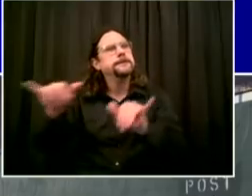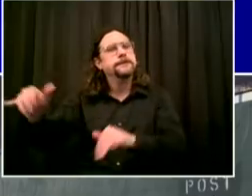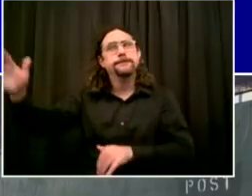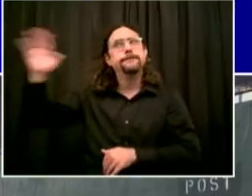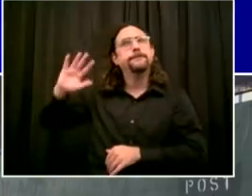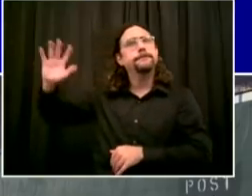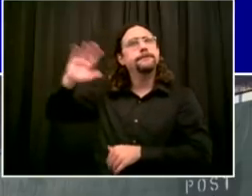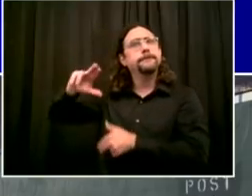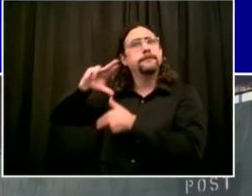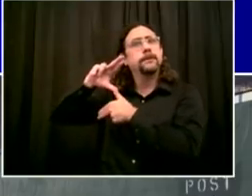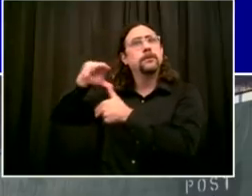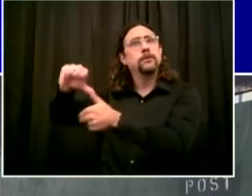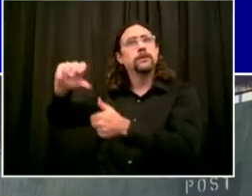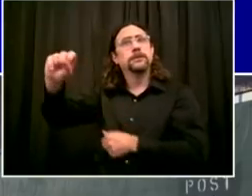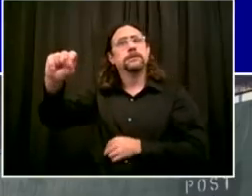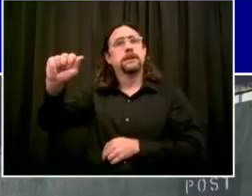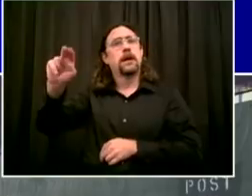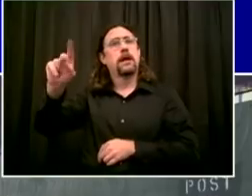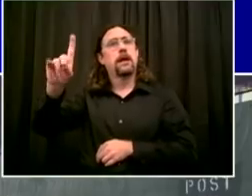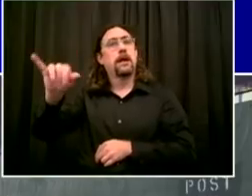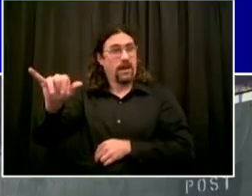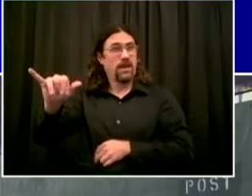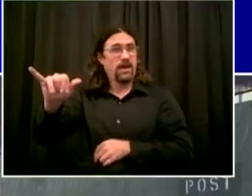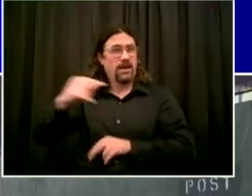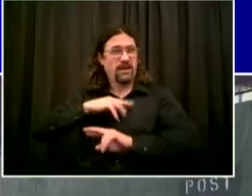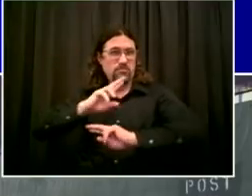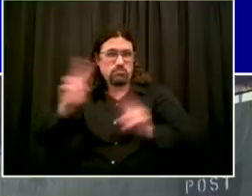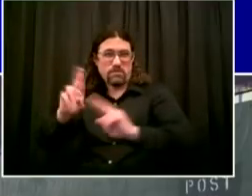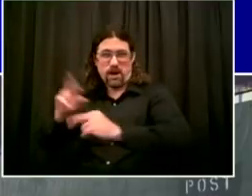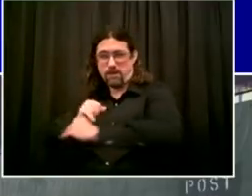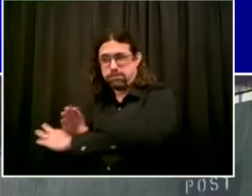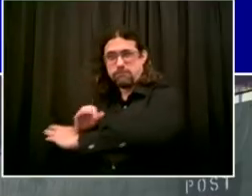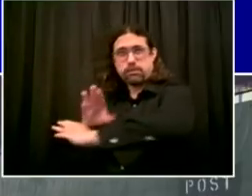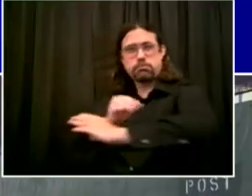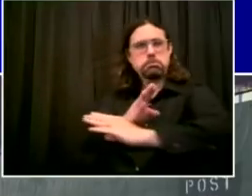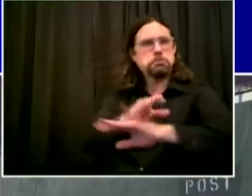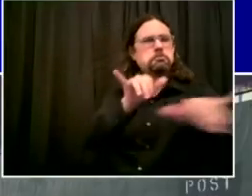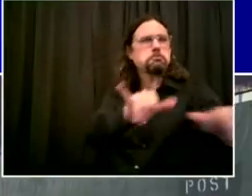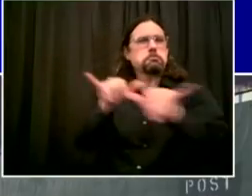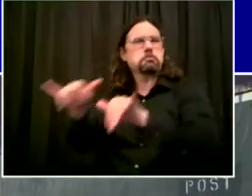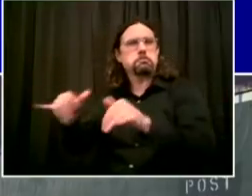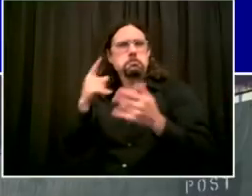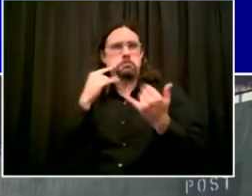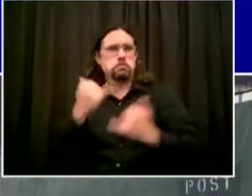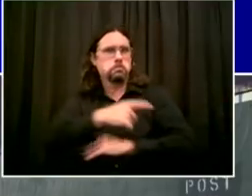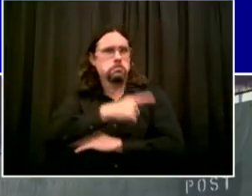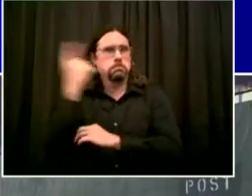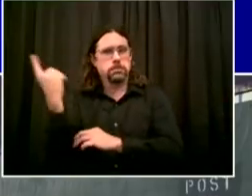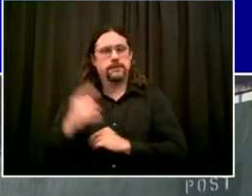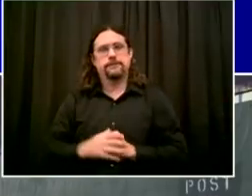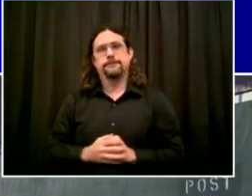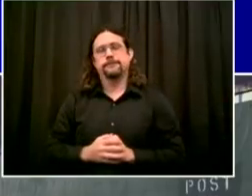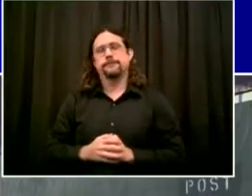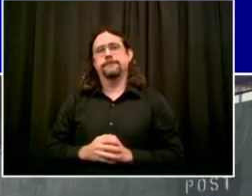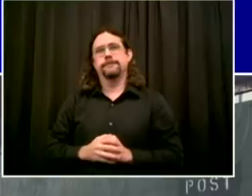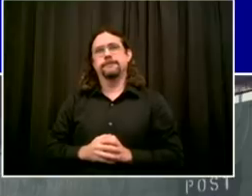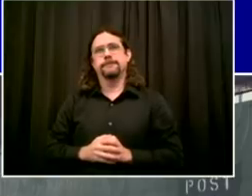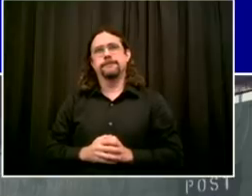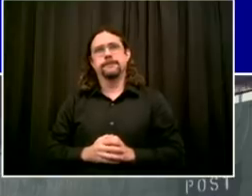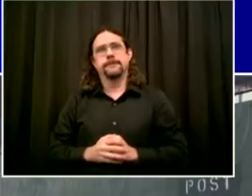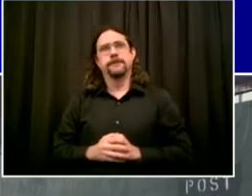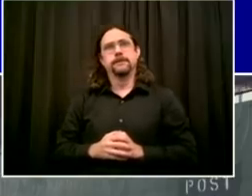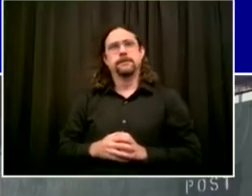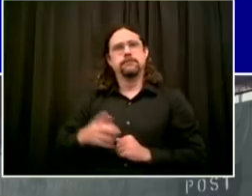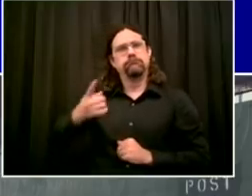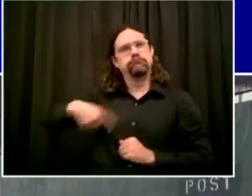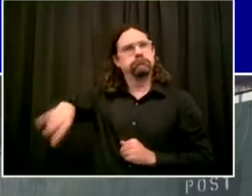because we've learned the hard way and because we know that it is our job, the city's job, to get ready with measures like this. We also need